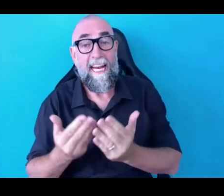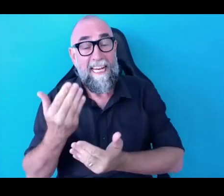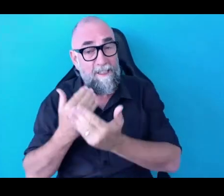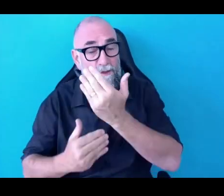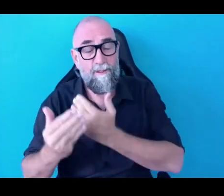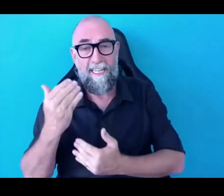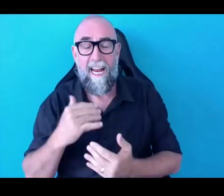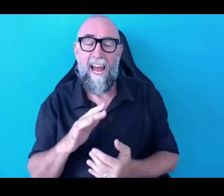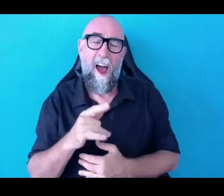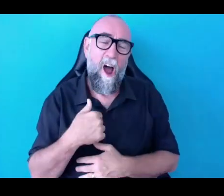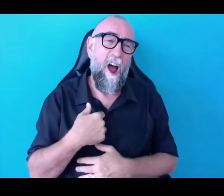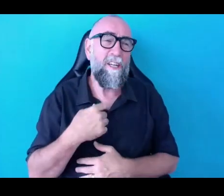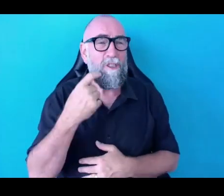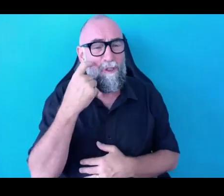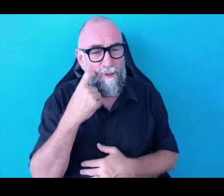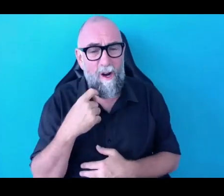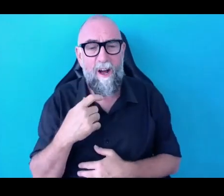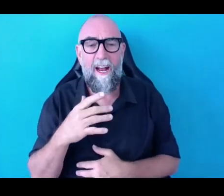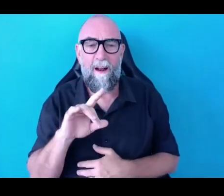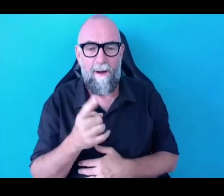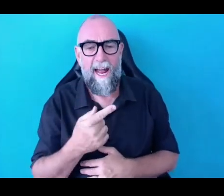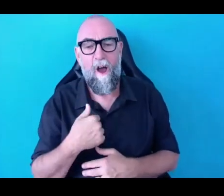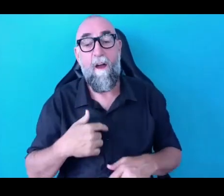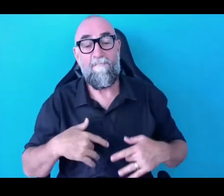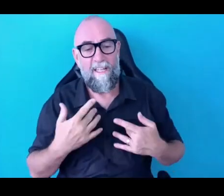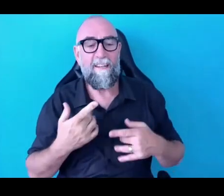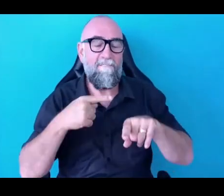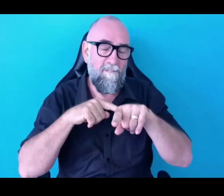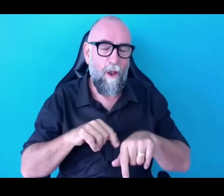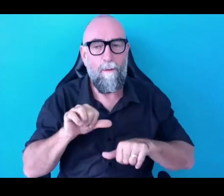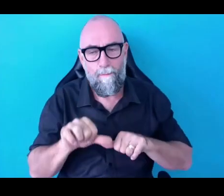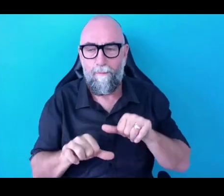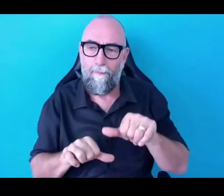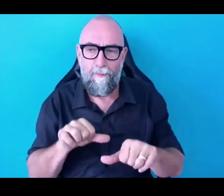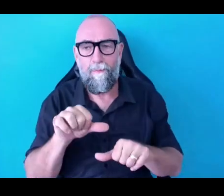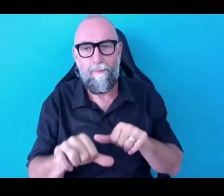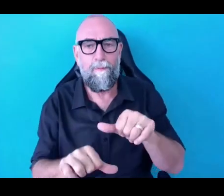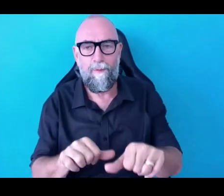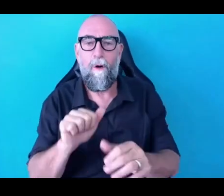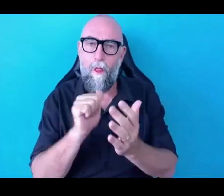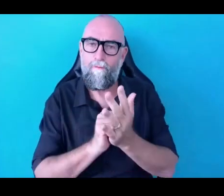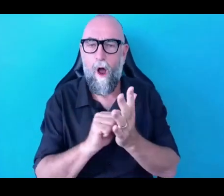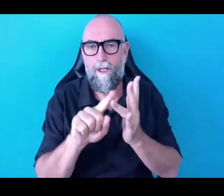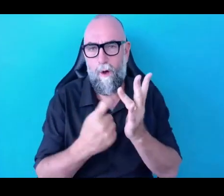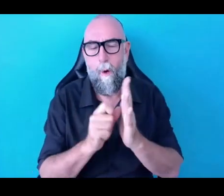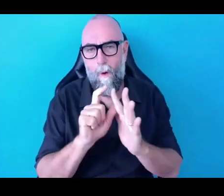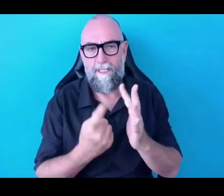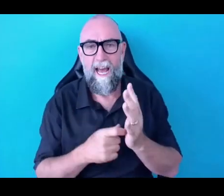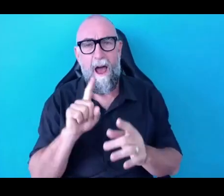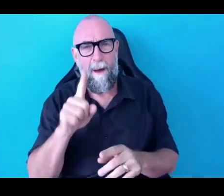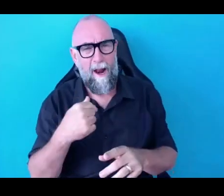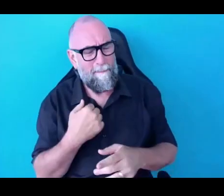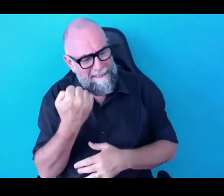movements and what order they came in, and I'm still trying to learn as much as I can because art does continue to